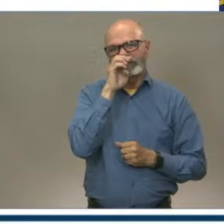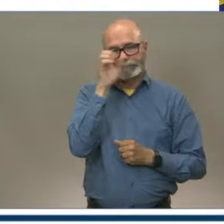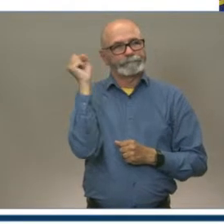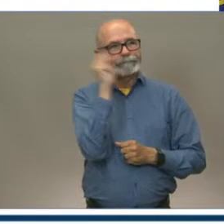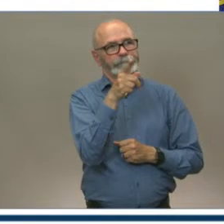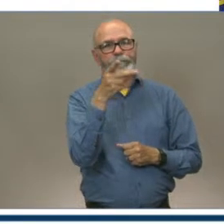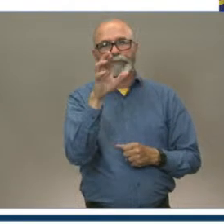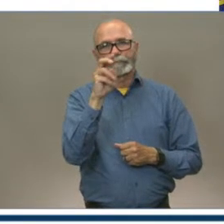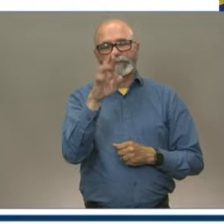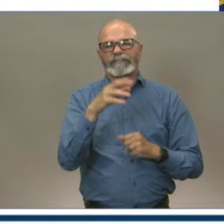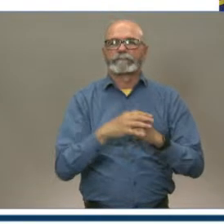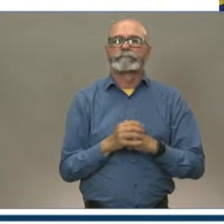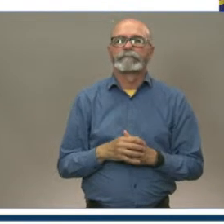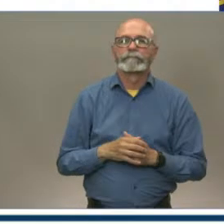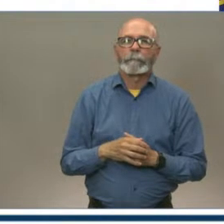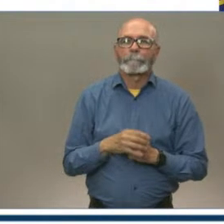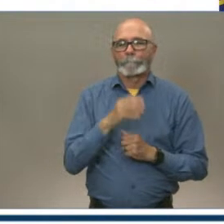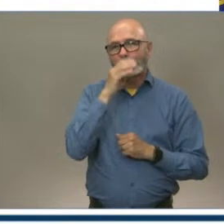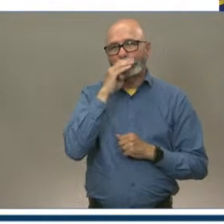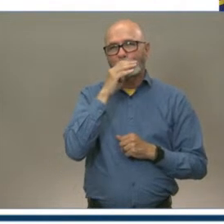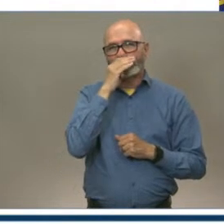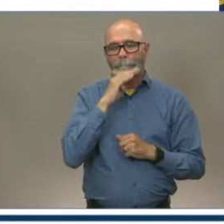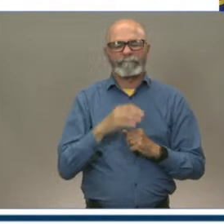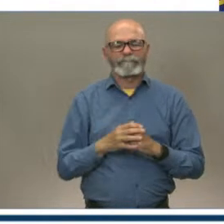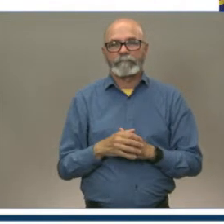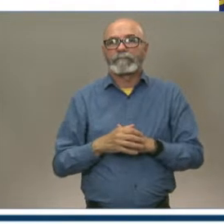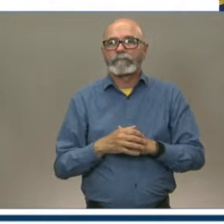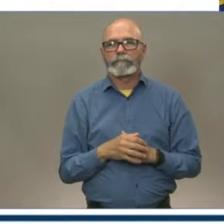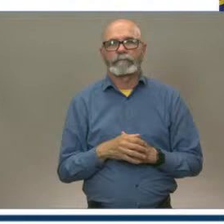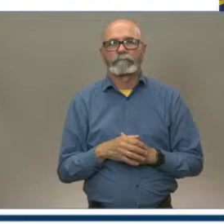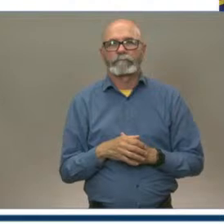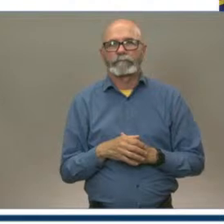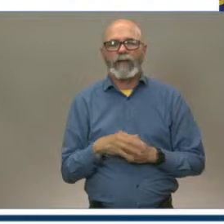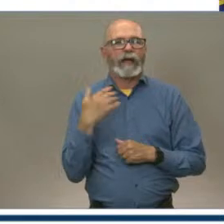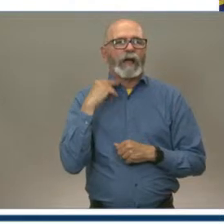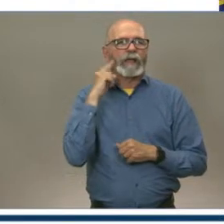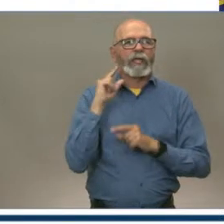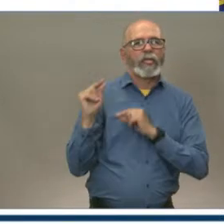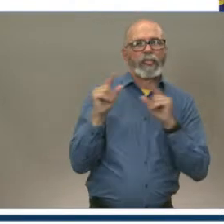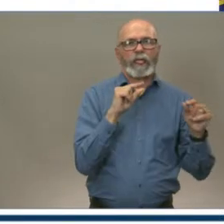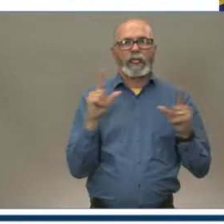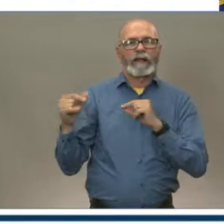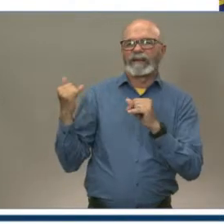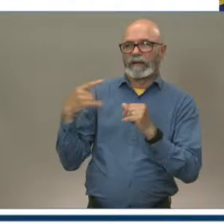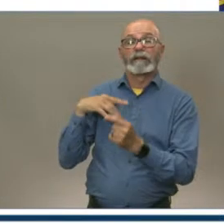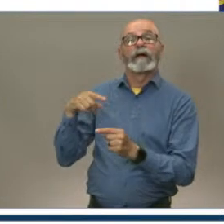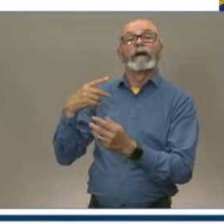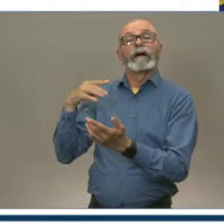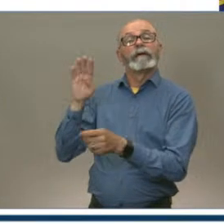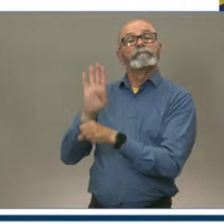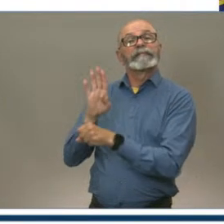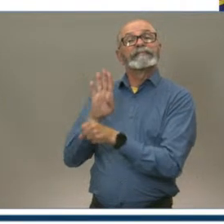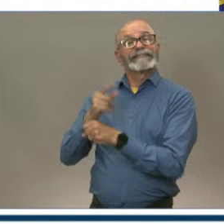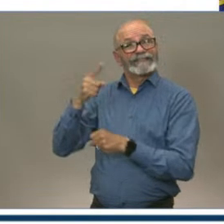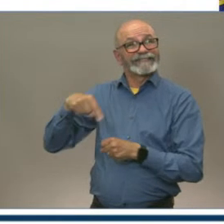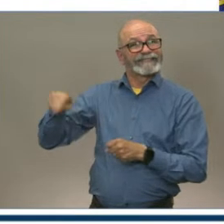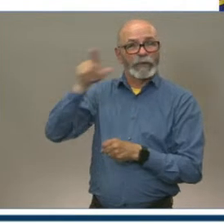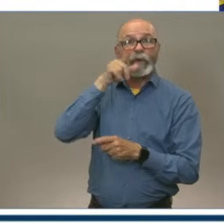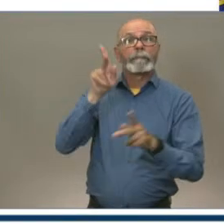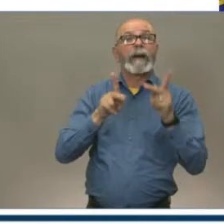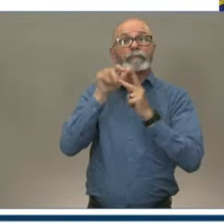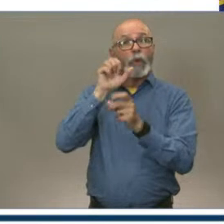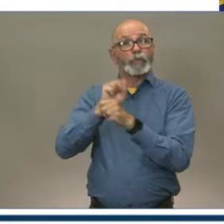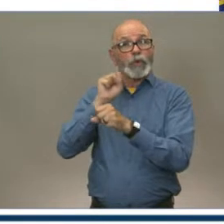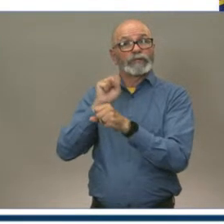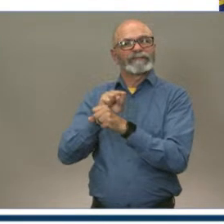hearing reports that some businesses have employees who are required to self-isolate